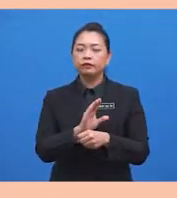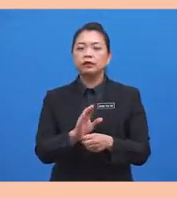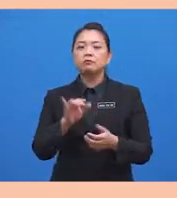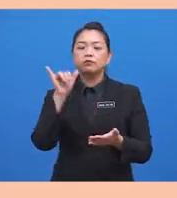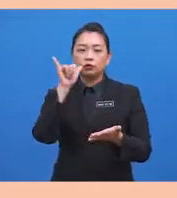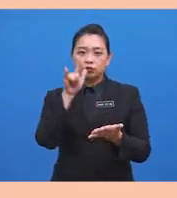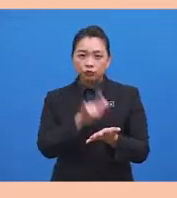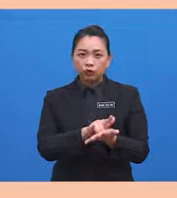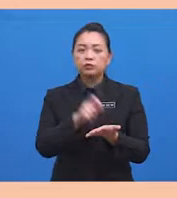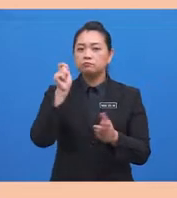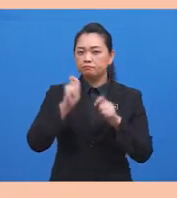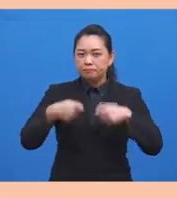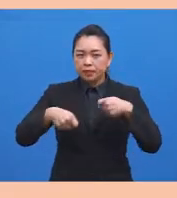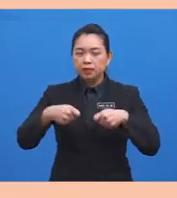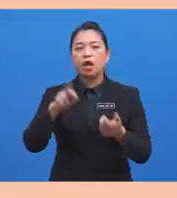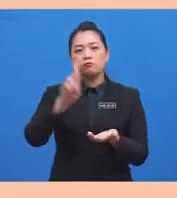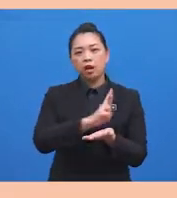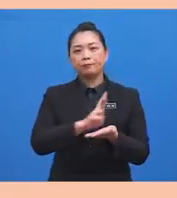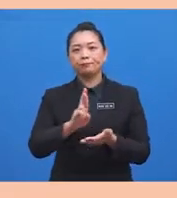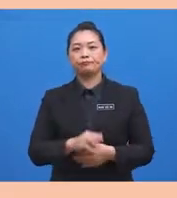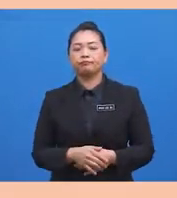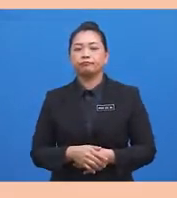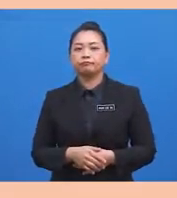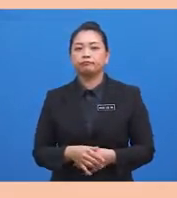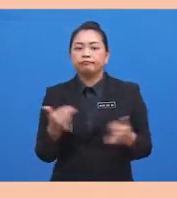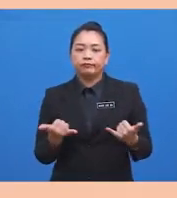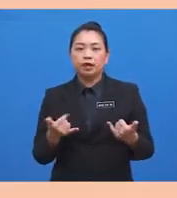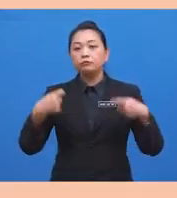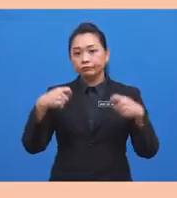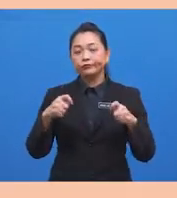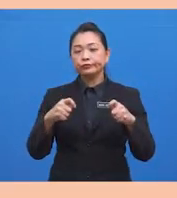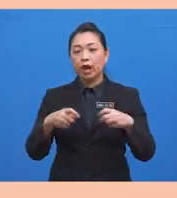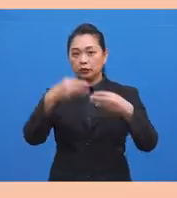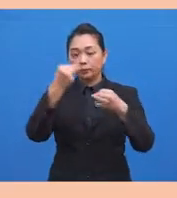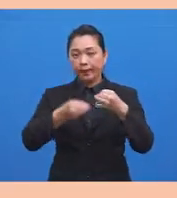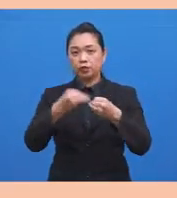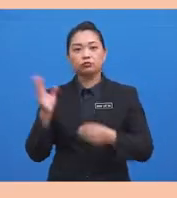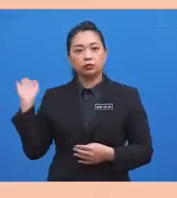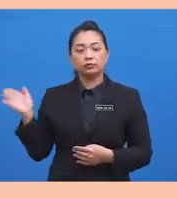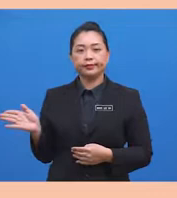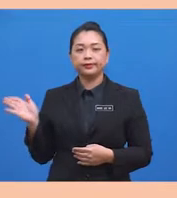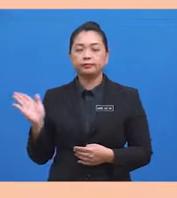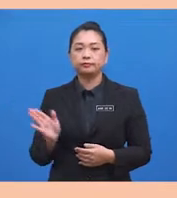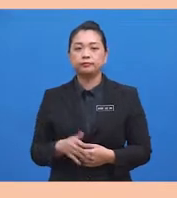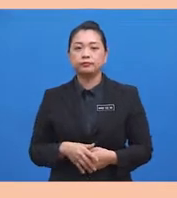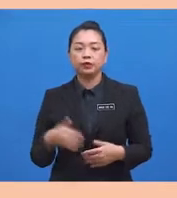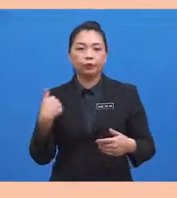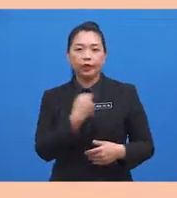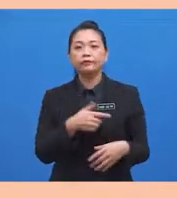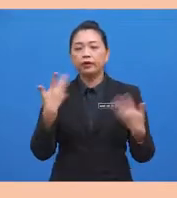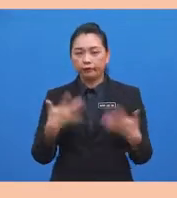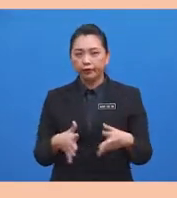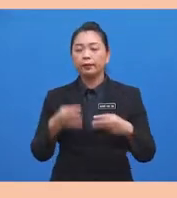Which words or phrases did you select? Now, try matching to one of these six headings. We have